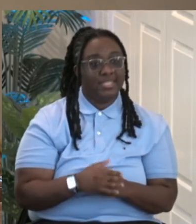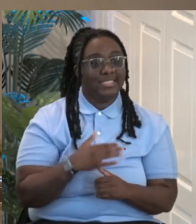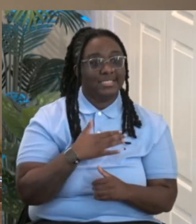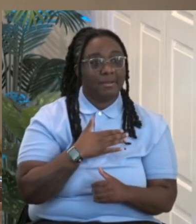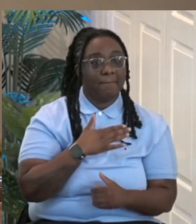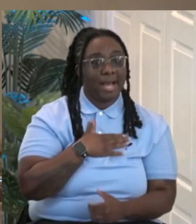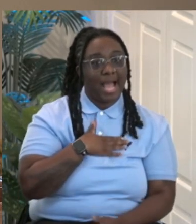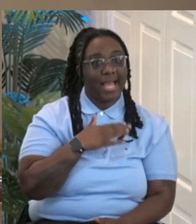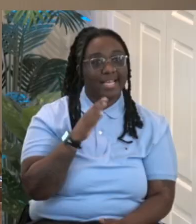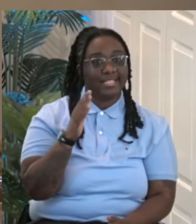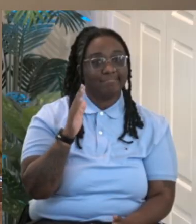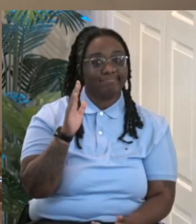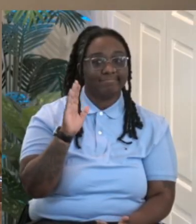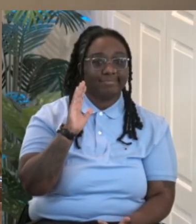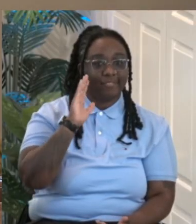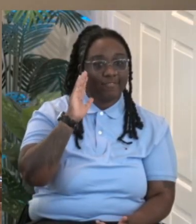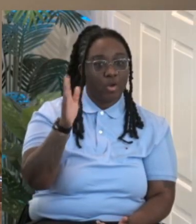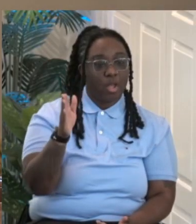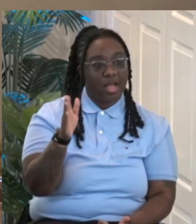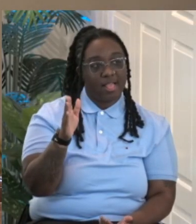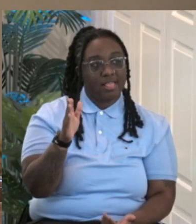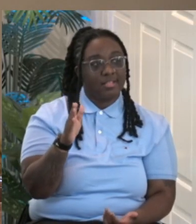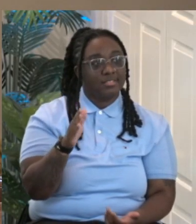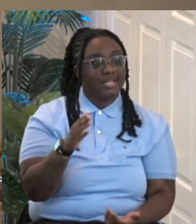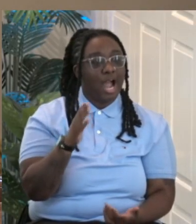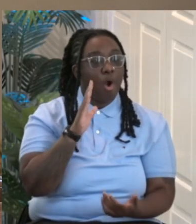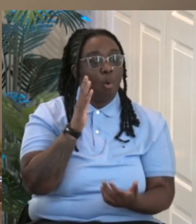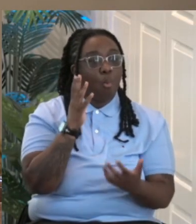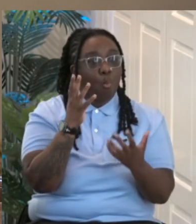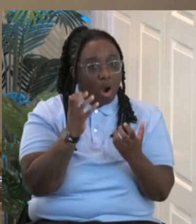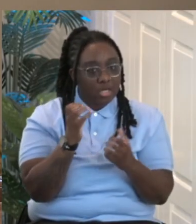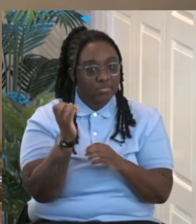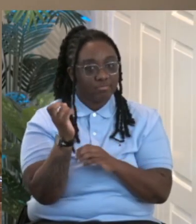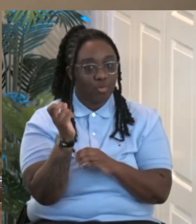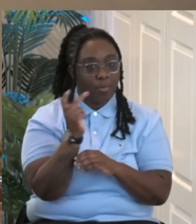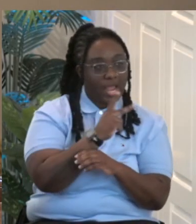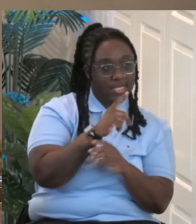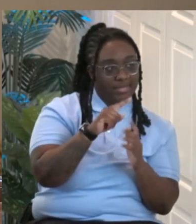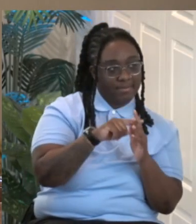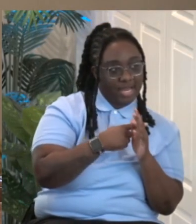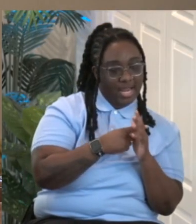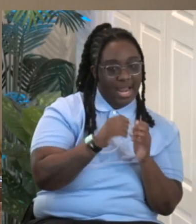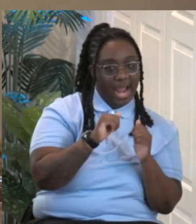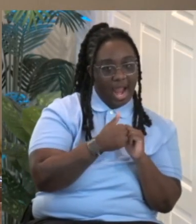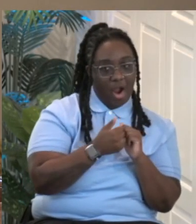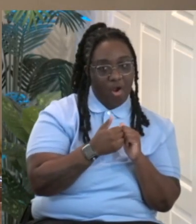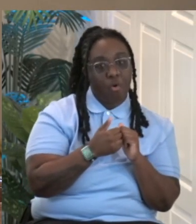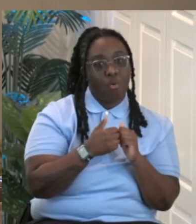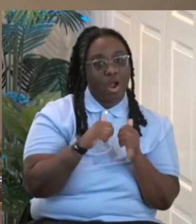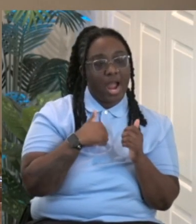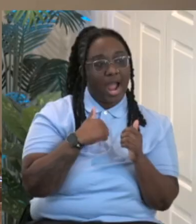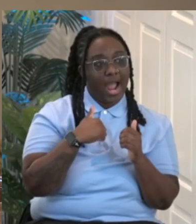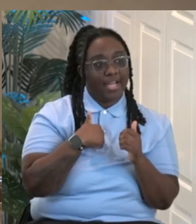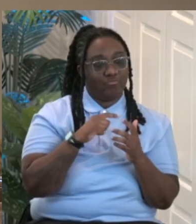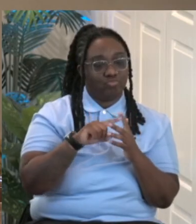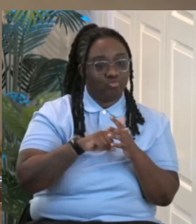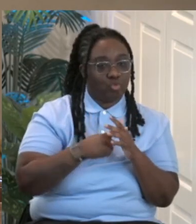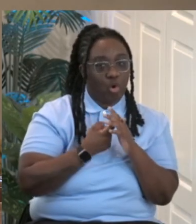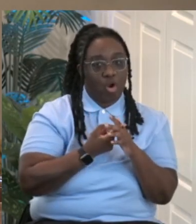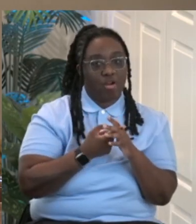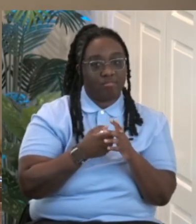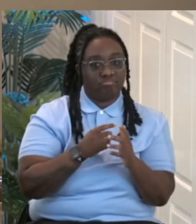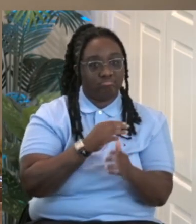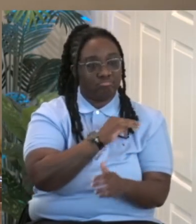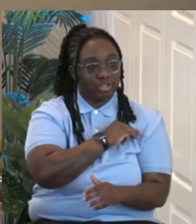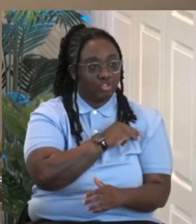to go back to the beginning, like how I became a minister in the first place. When I was at the University